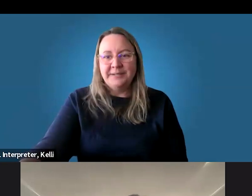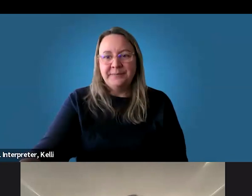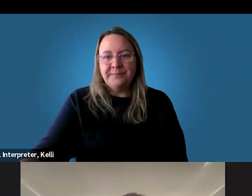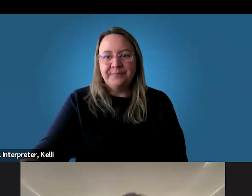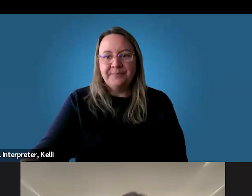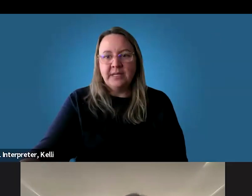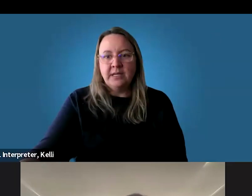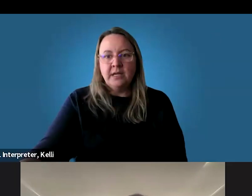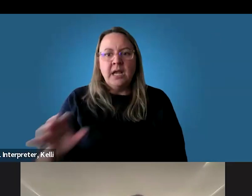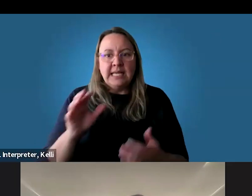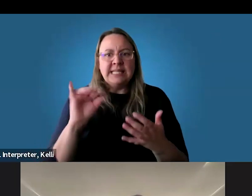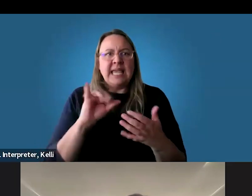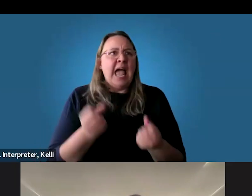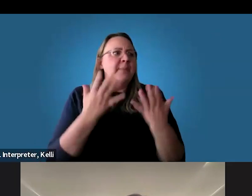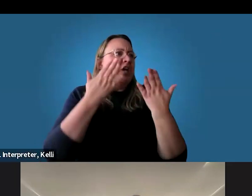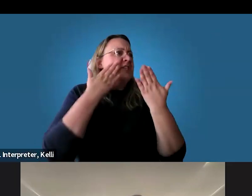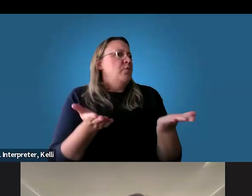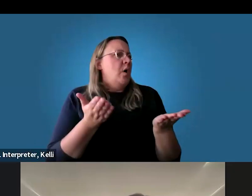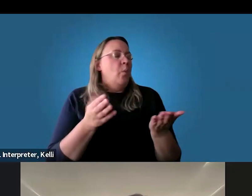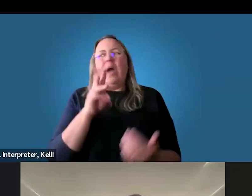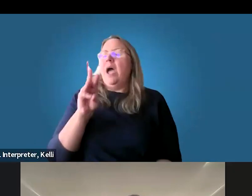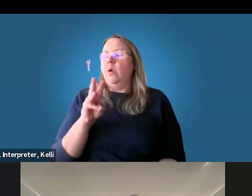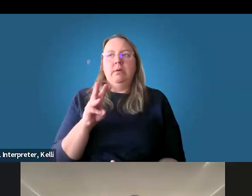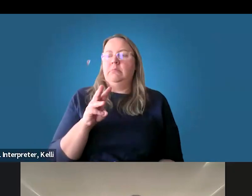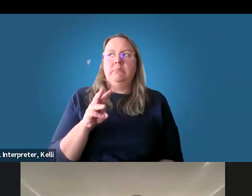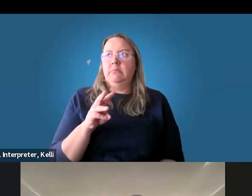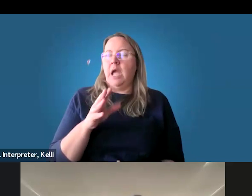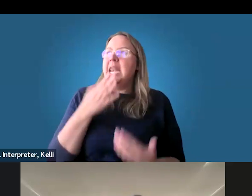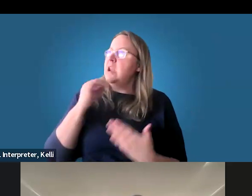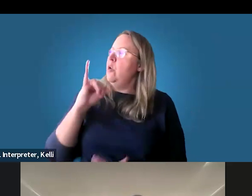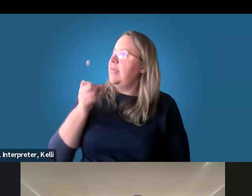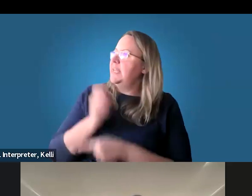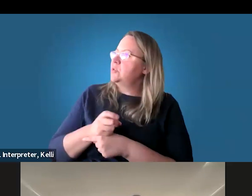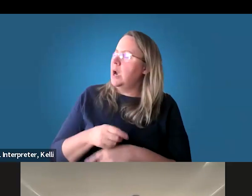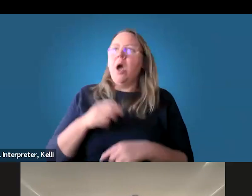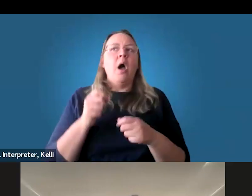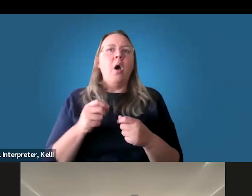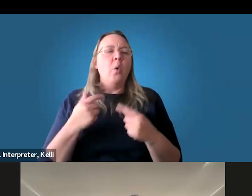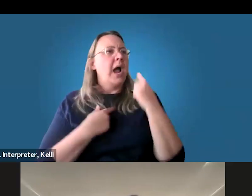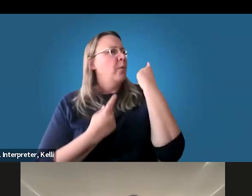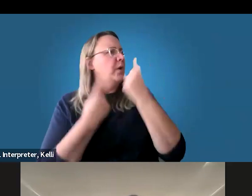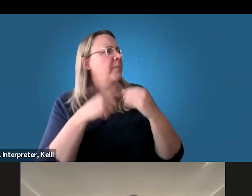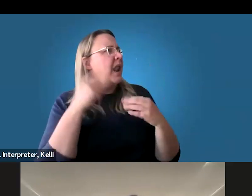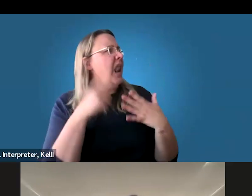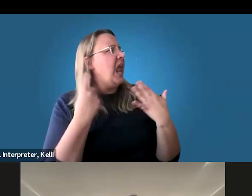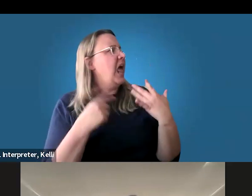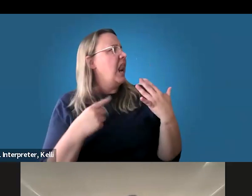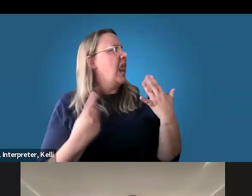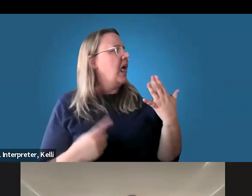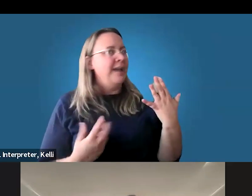know. Like when I was saying I know, I was like, I actually don't know that. And then when it was I wonder, there's just so many things to be curious